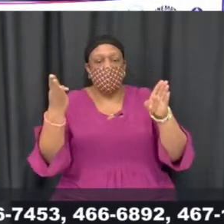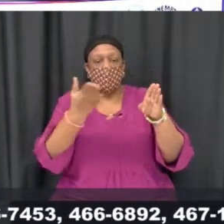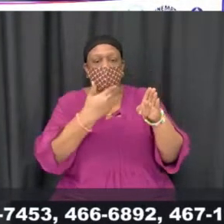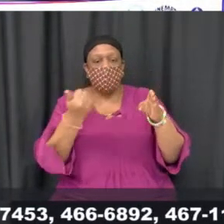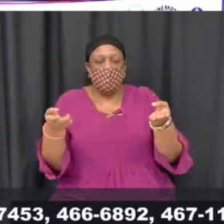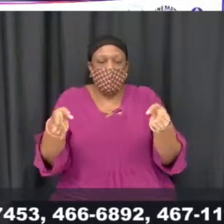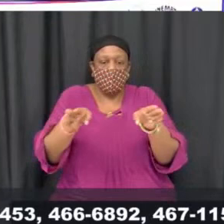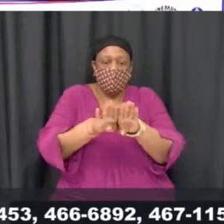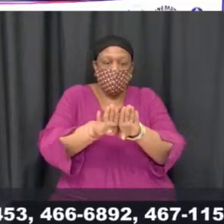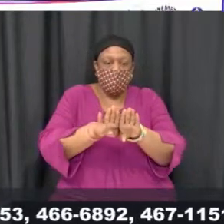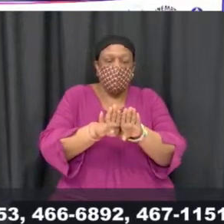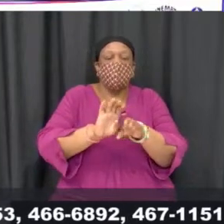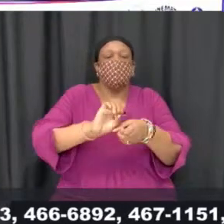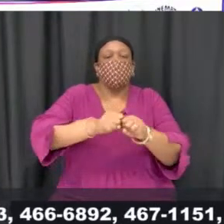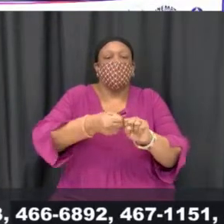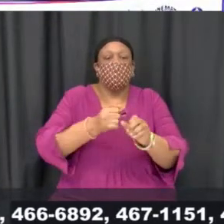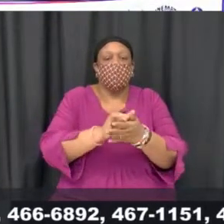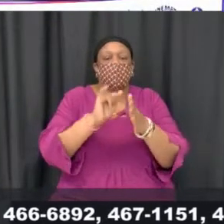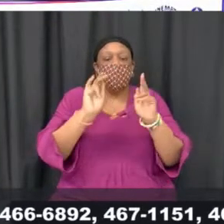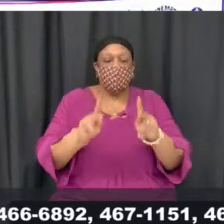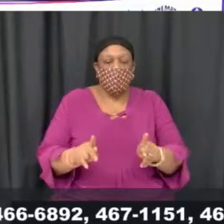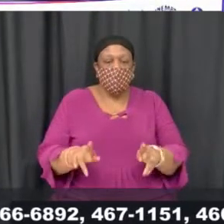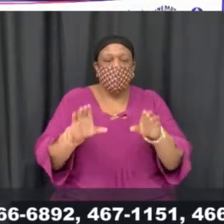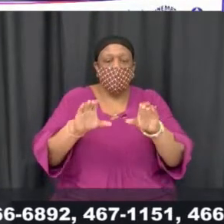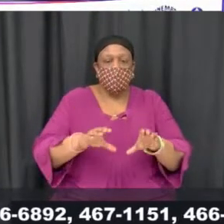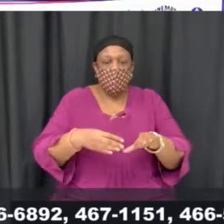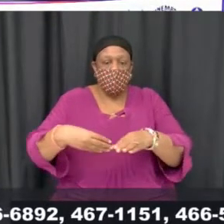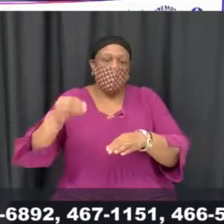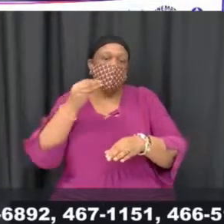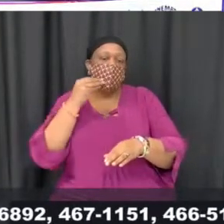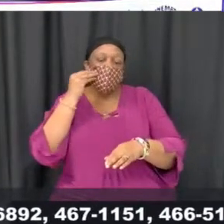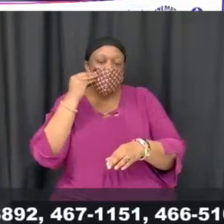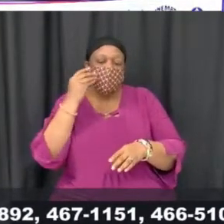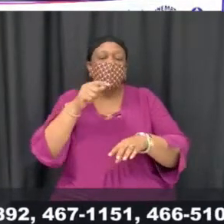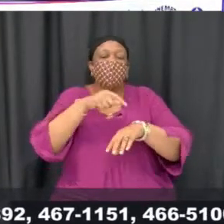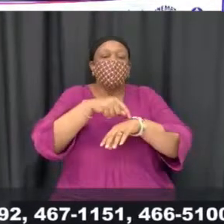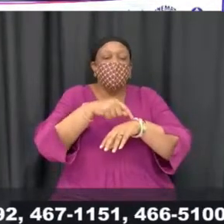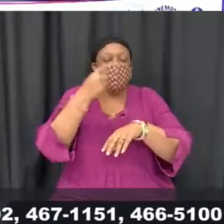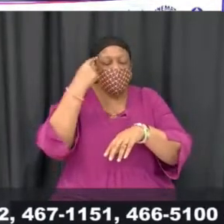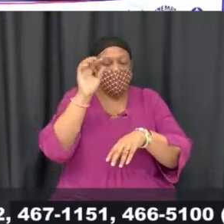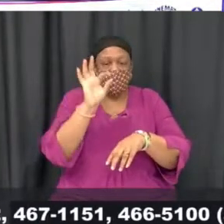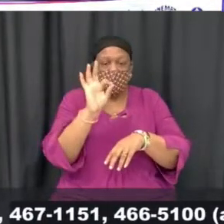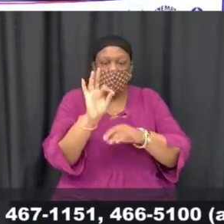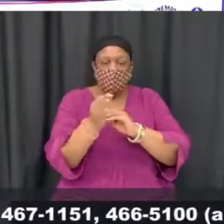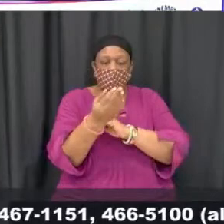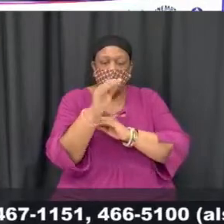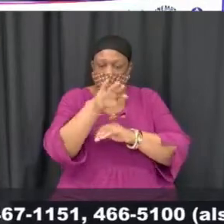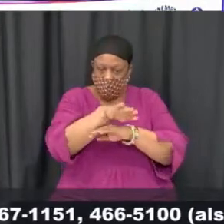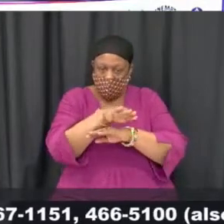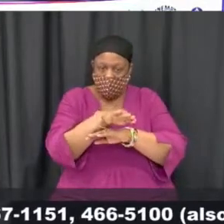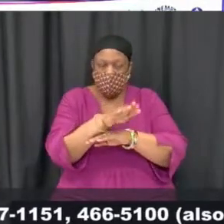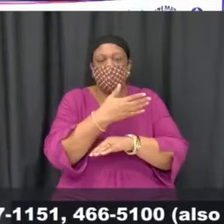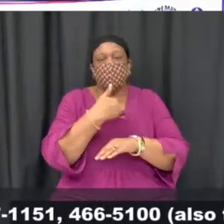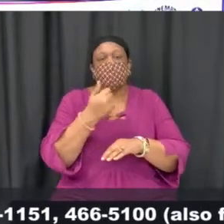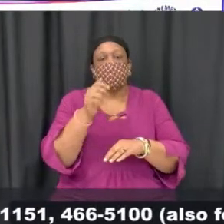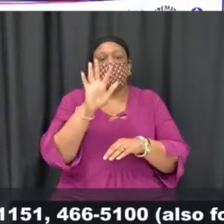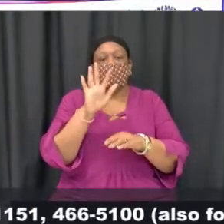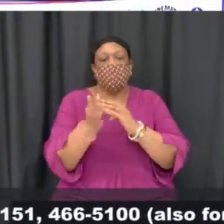to adhere to the night curfew. We strongly recommend a closing time of 8